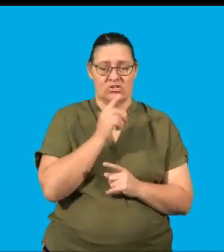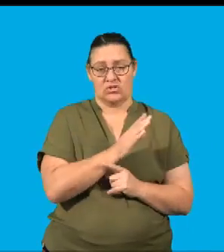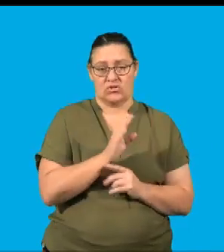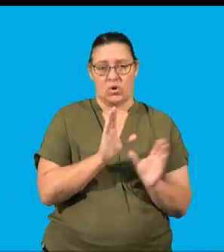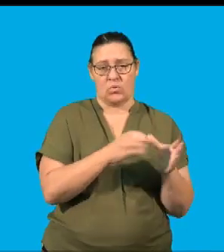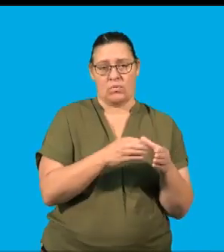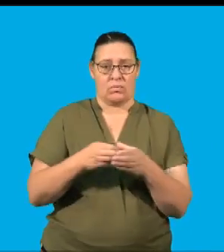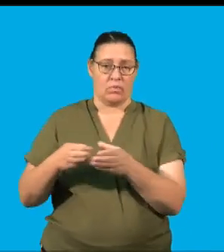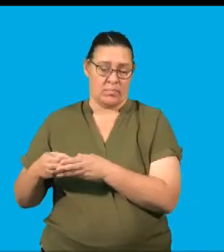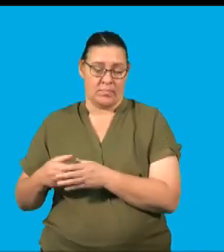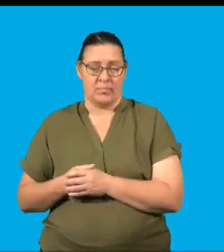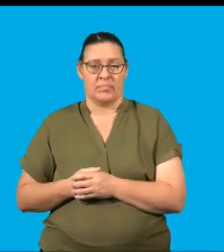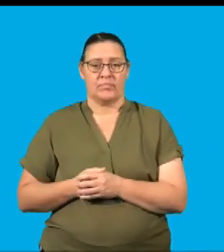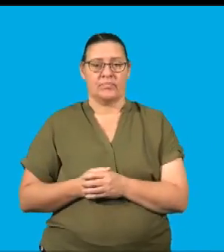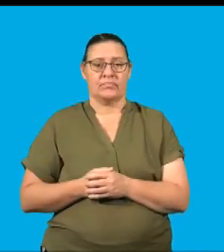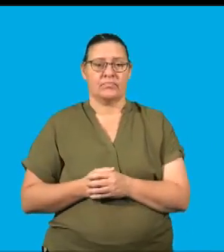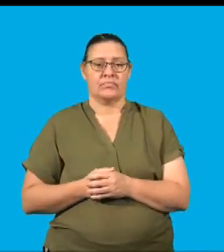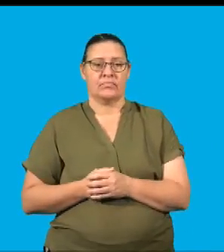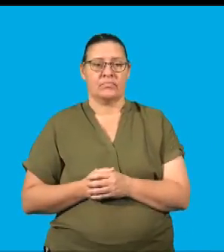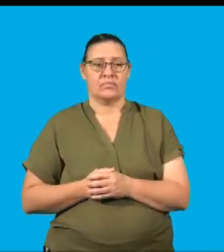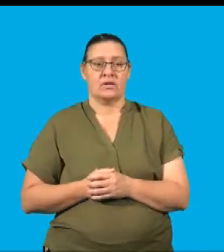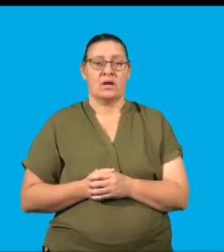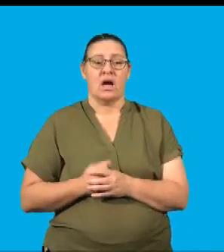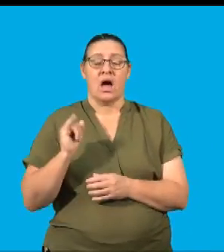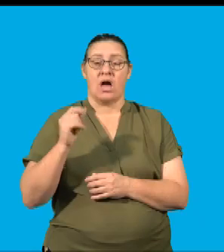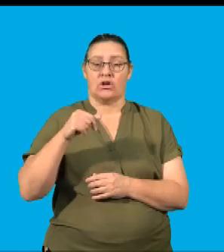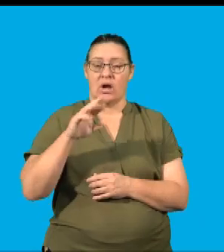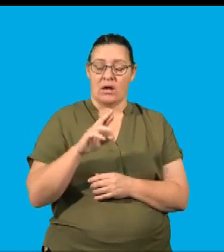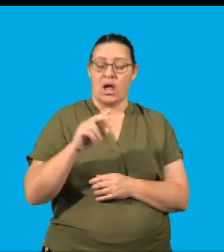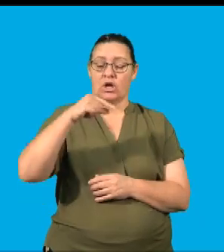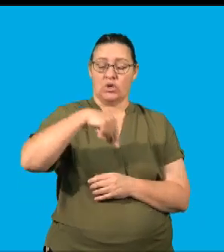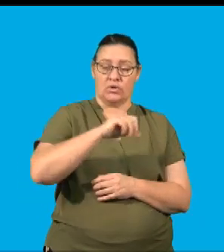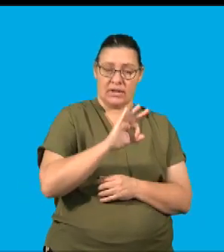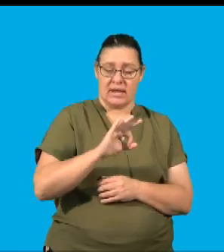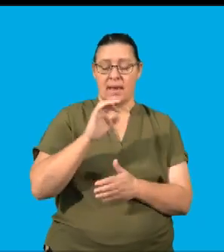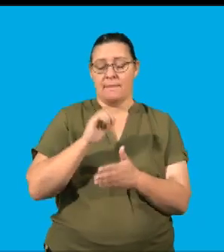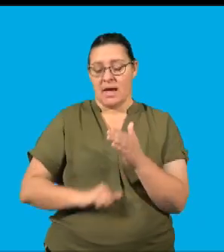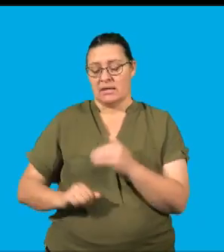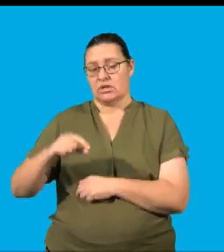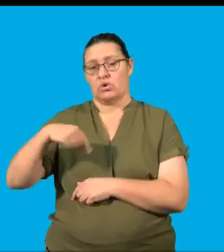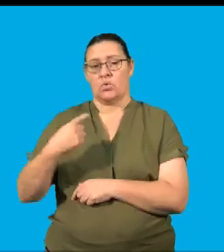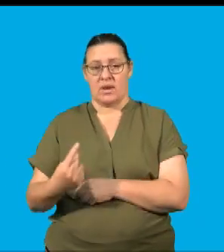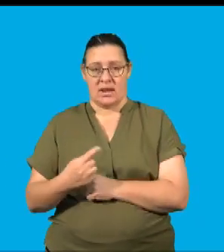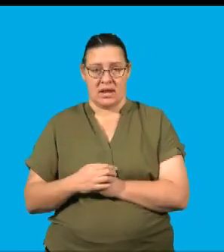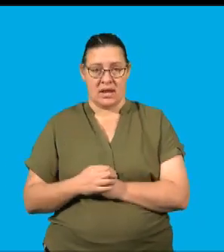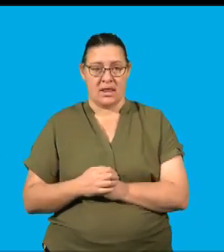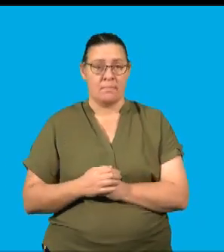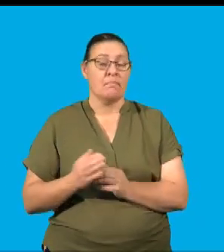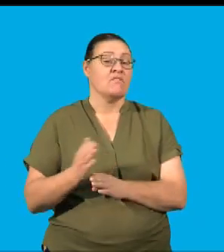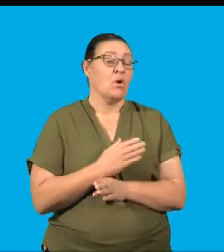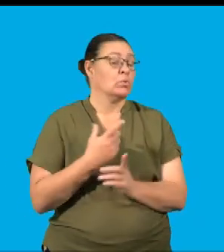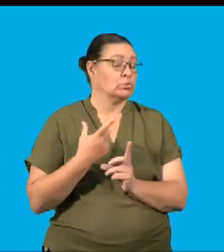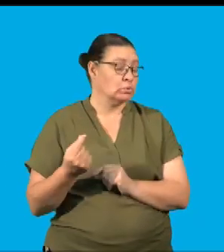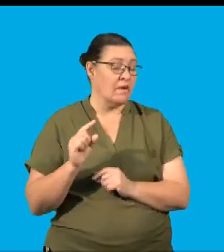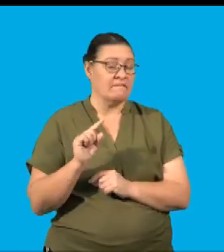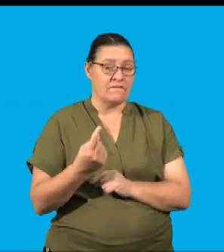group. Remember, what is the interquartile range? It is Q3 minus Q1. But before we can do that,